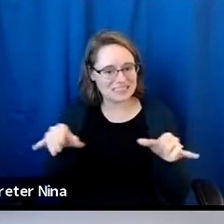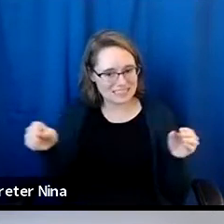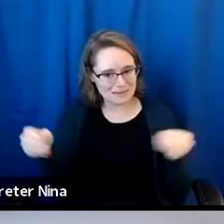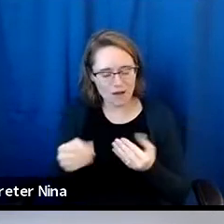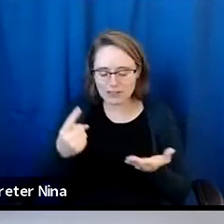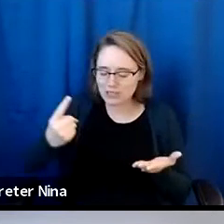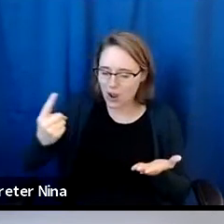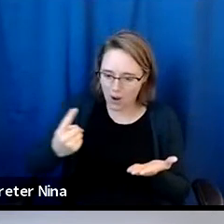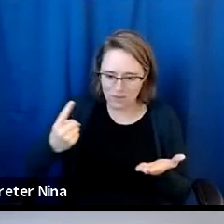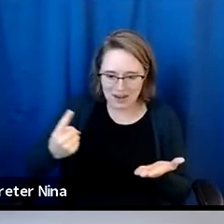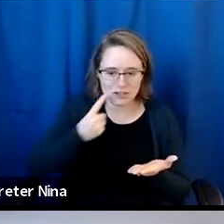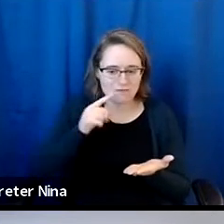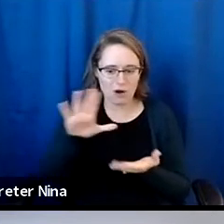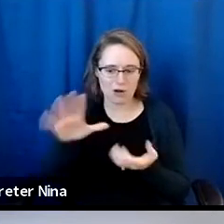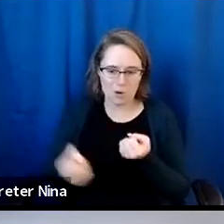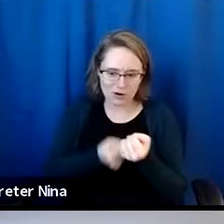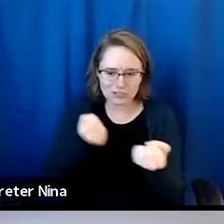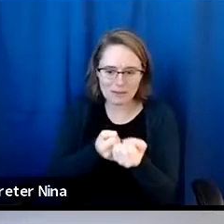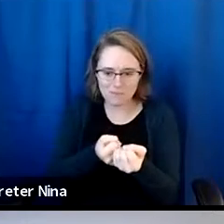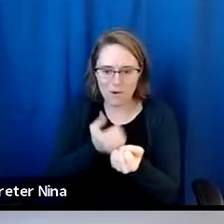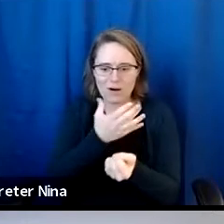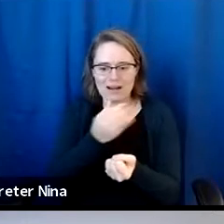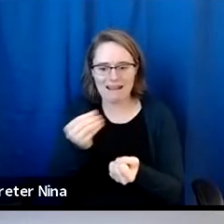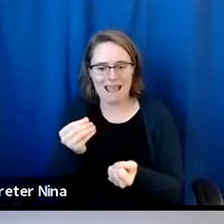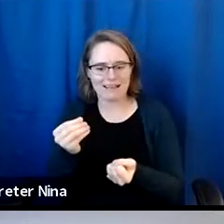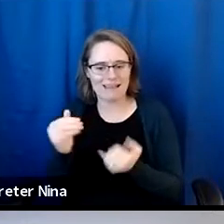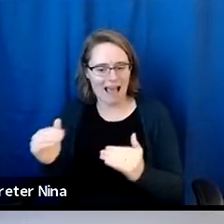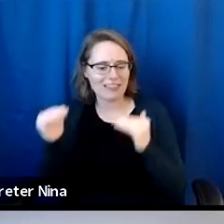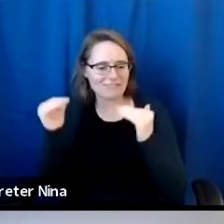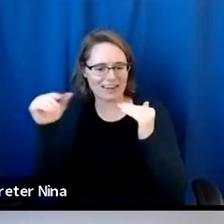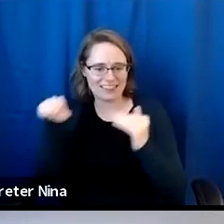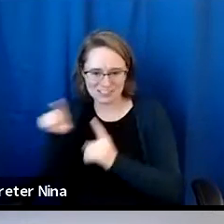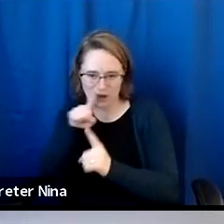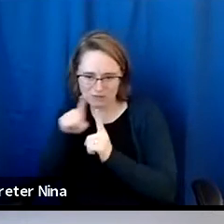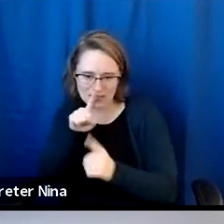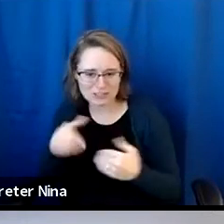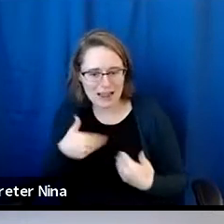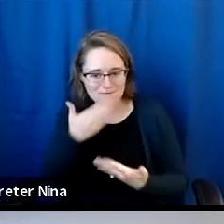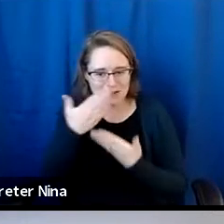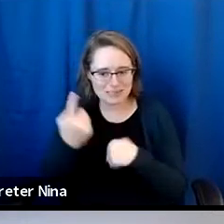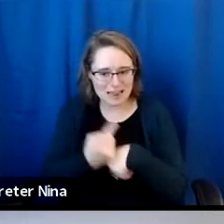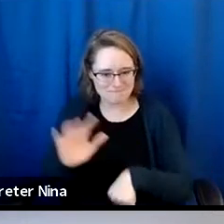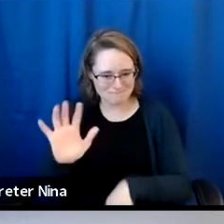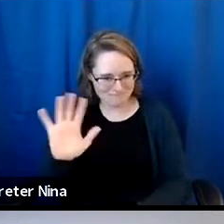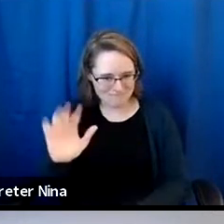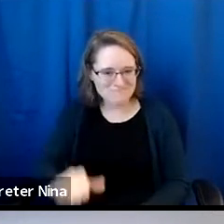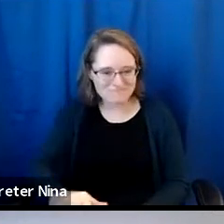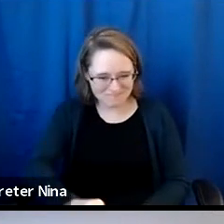always, for the support in helping to elevate this conversation. Have a good one. Bye-bye.